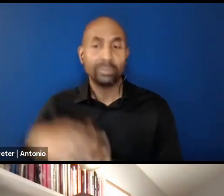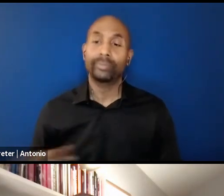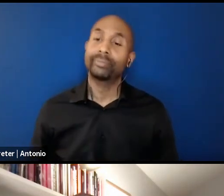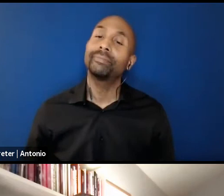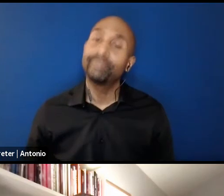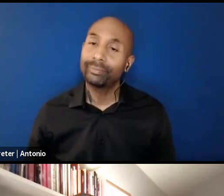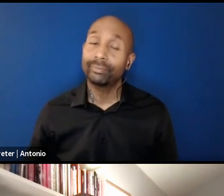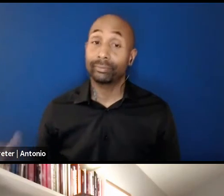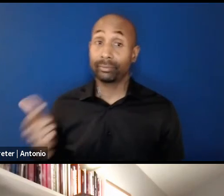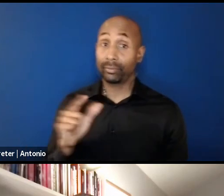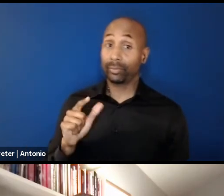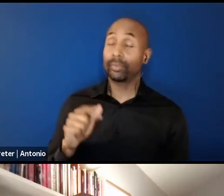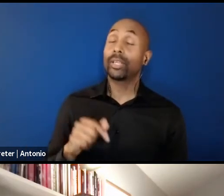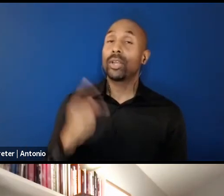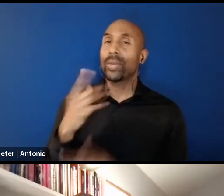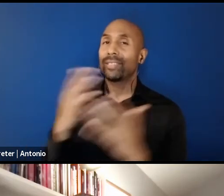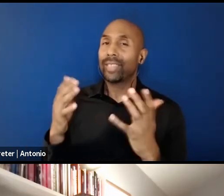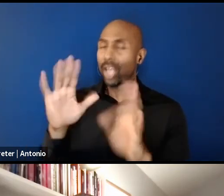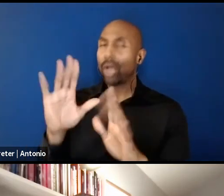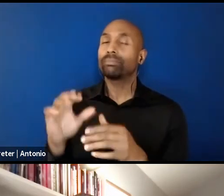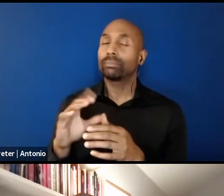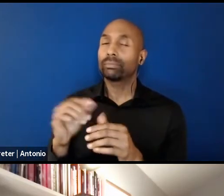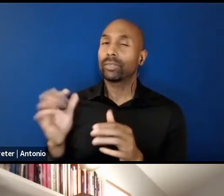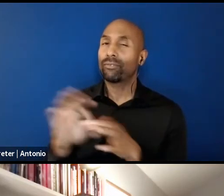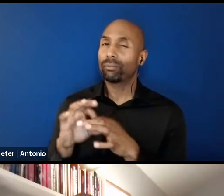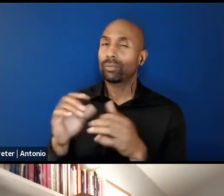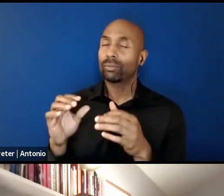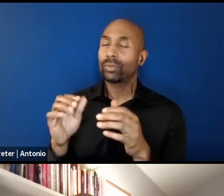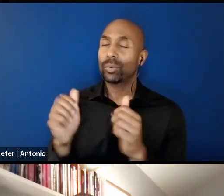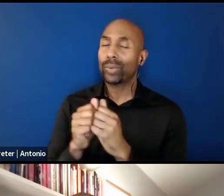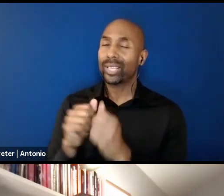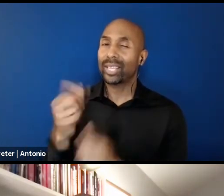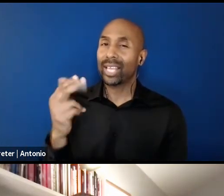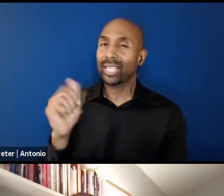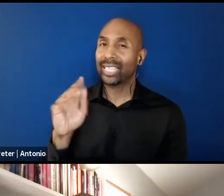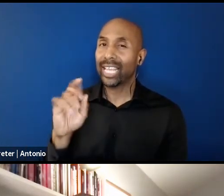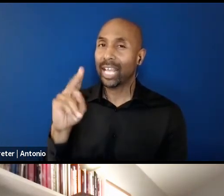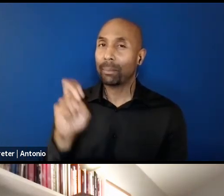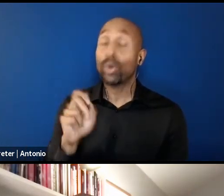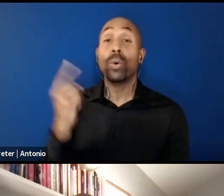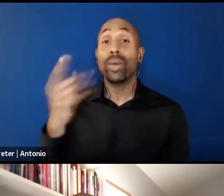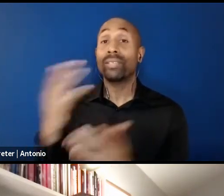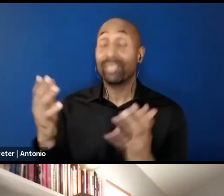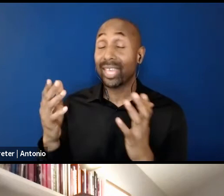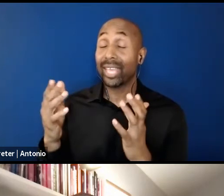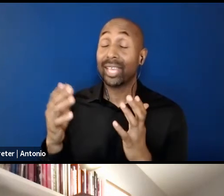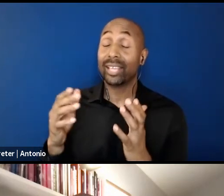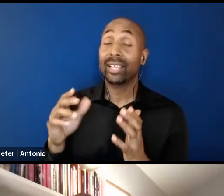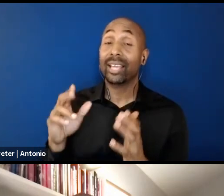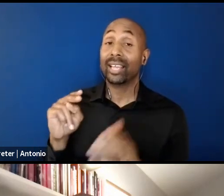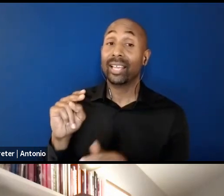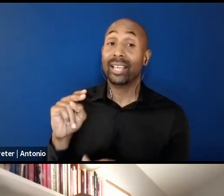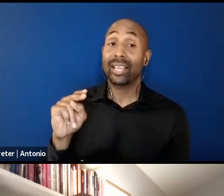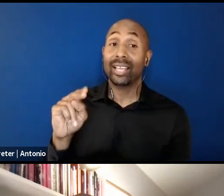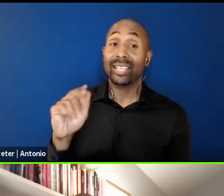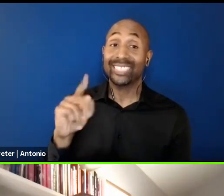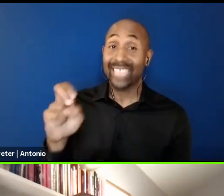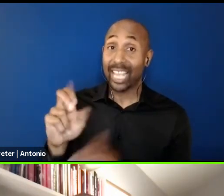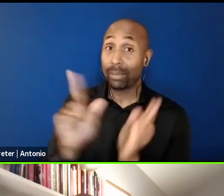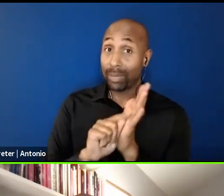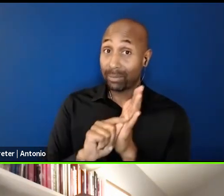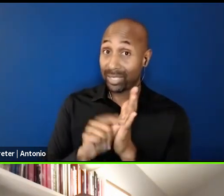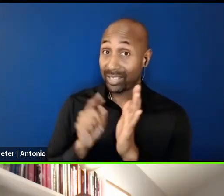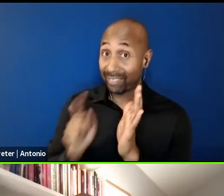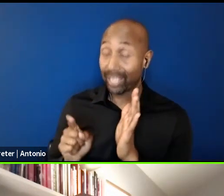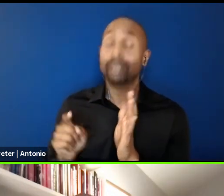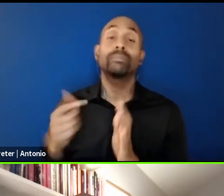one of the things that Nate published in Hambone did require a map that be spread across two pages. I was surprised